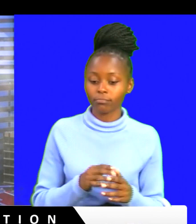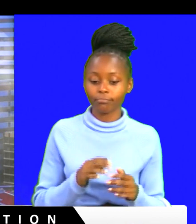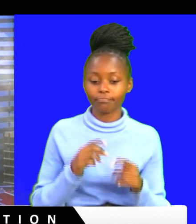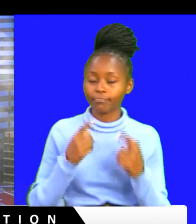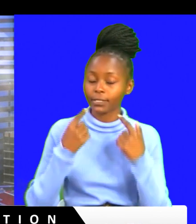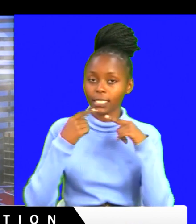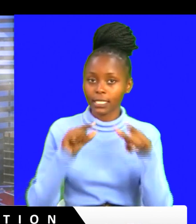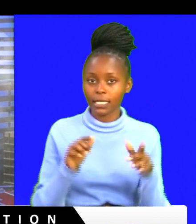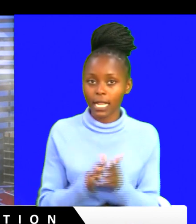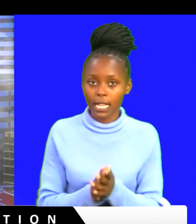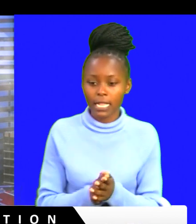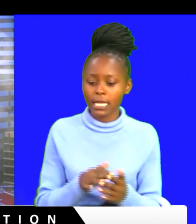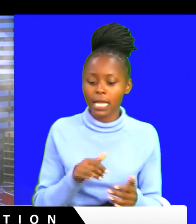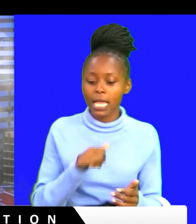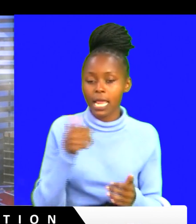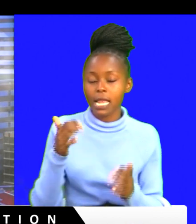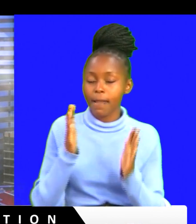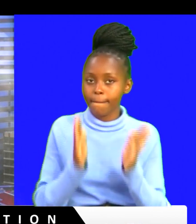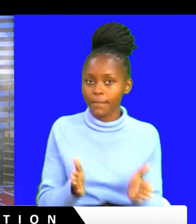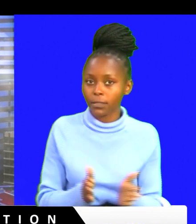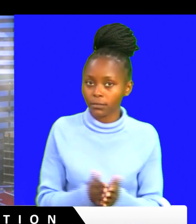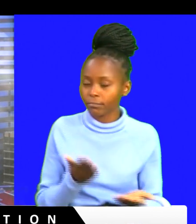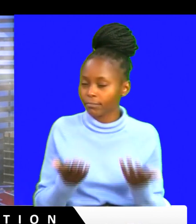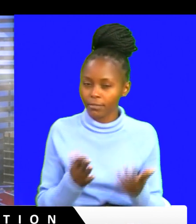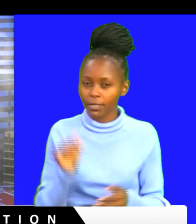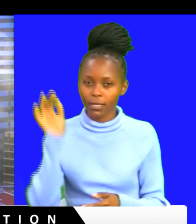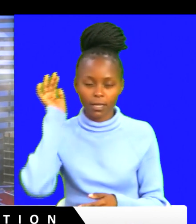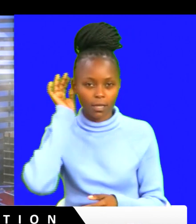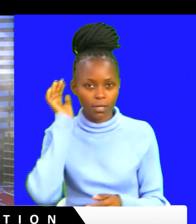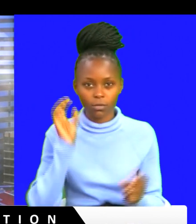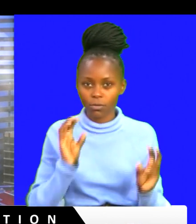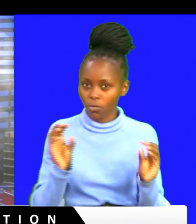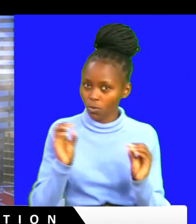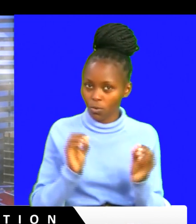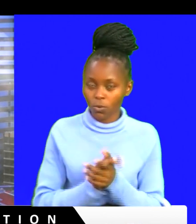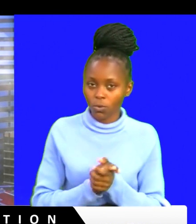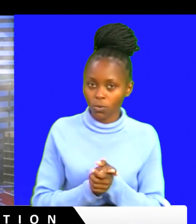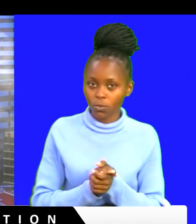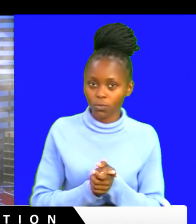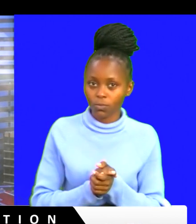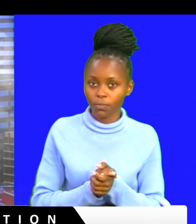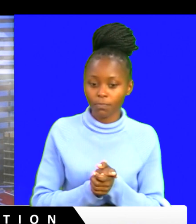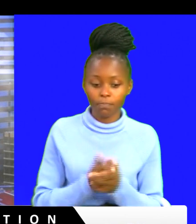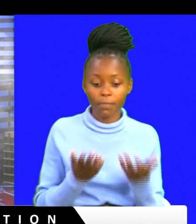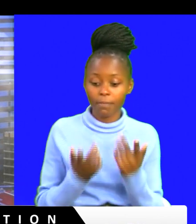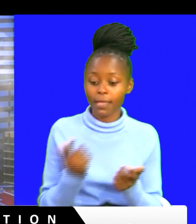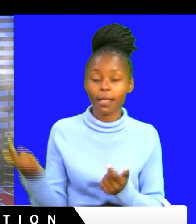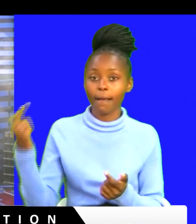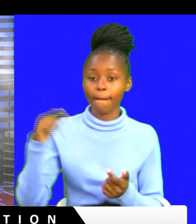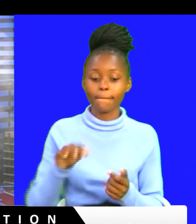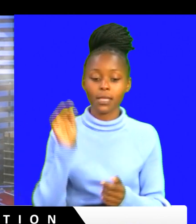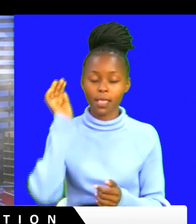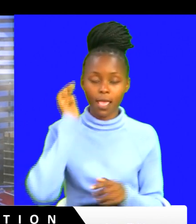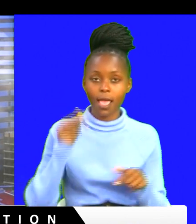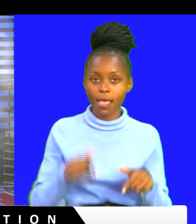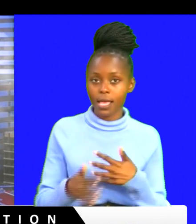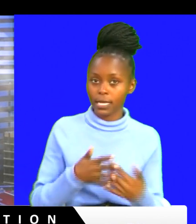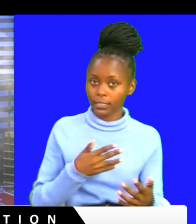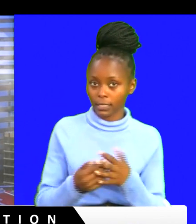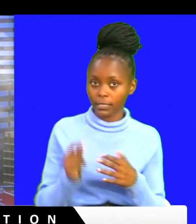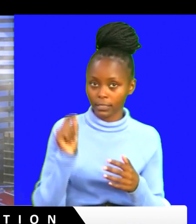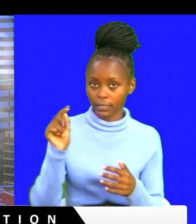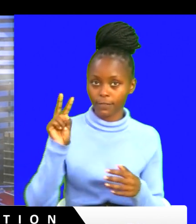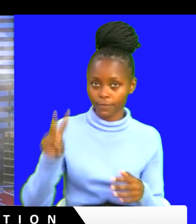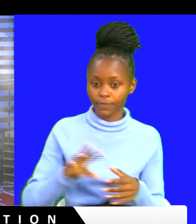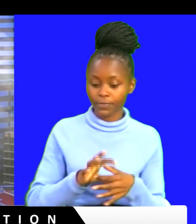who is not in the position mwenye hajasikia huko nje lakini amekuja kusikia hapa Science Mashariki. Azimio la Umoja